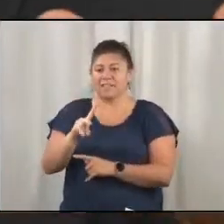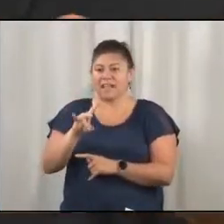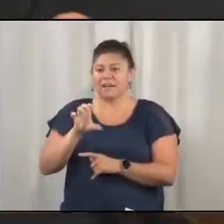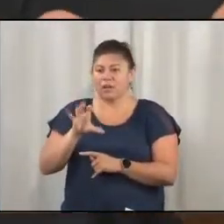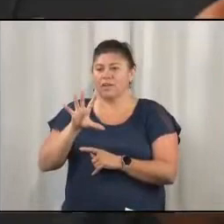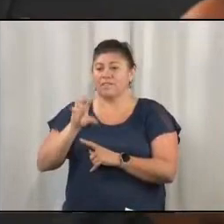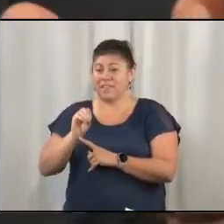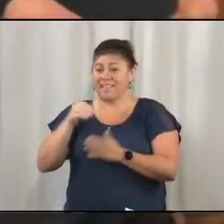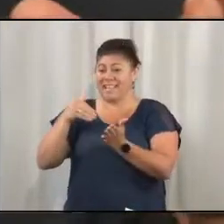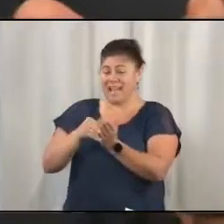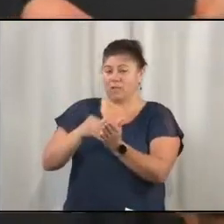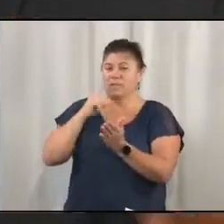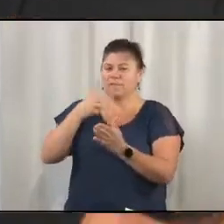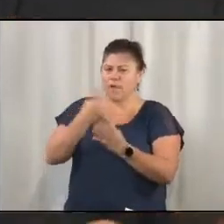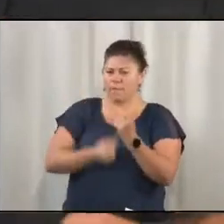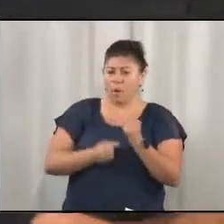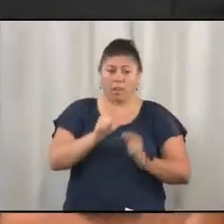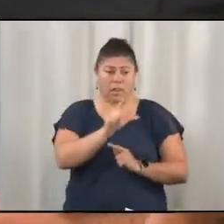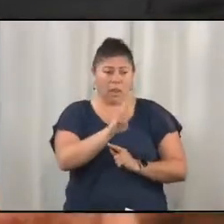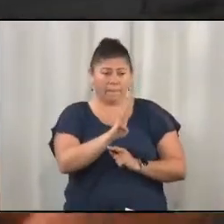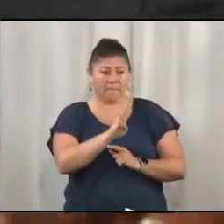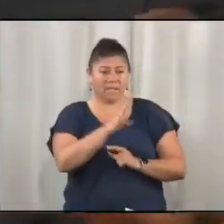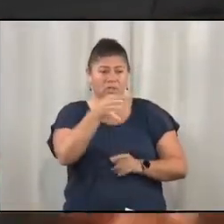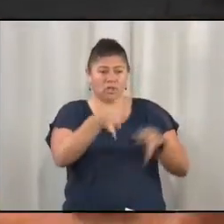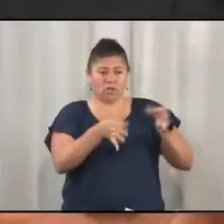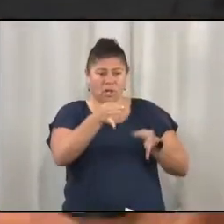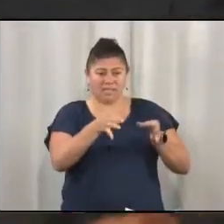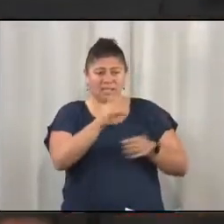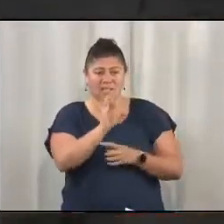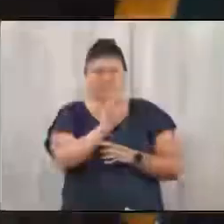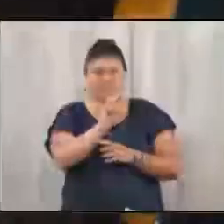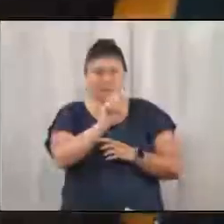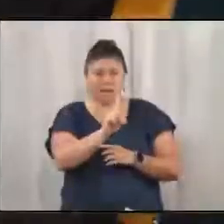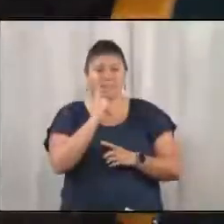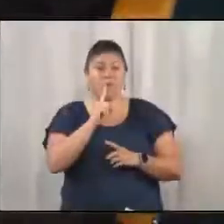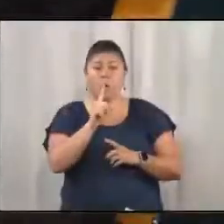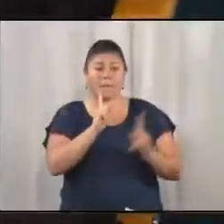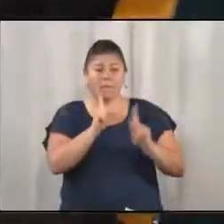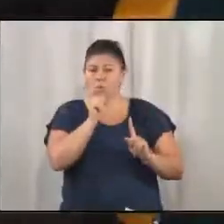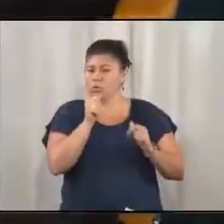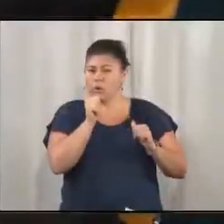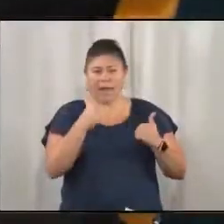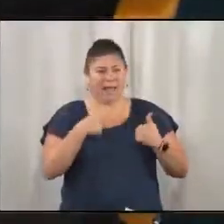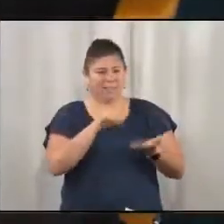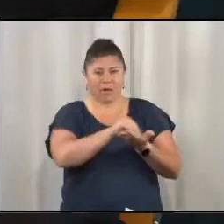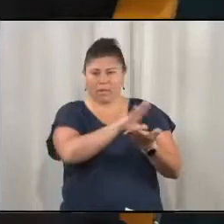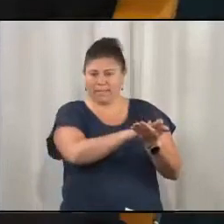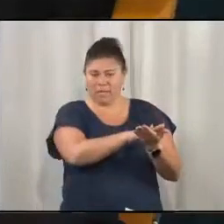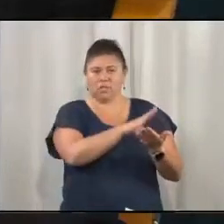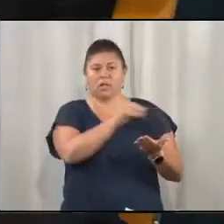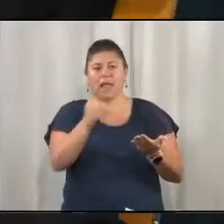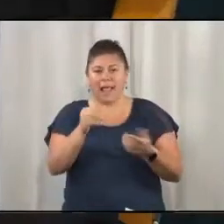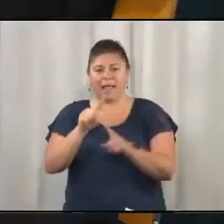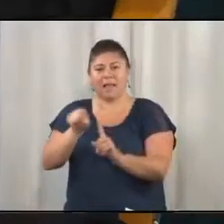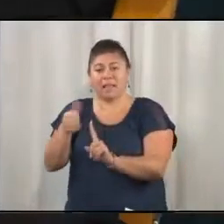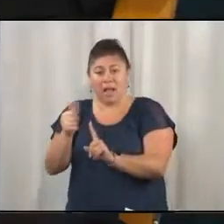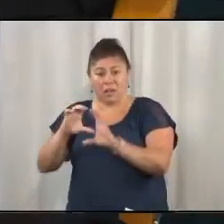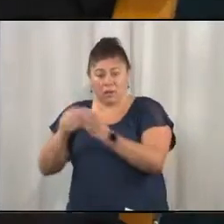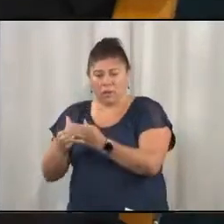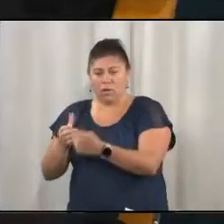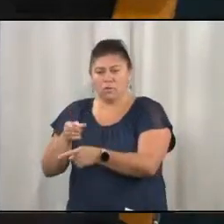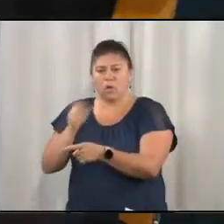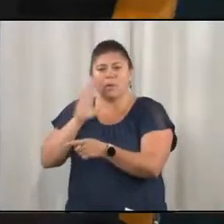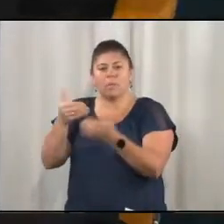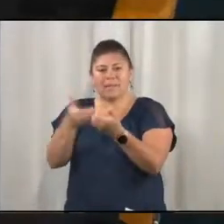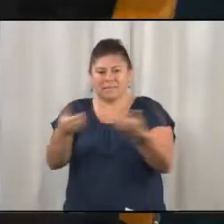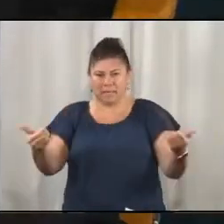both the Long Beach Justice Fund for undocumented residents and Tenant Right to Counsel together. We split that out and said we're going to have